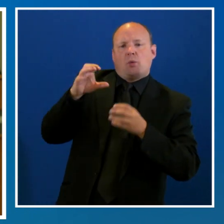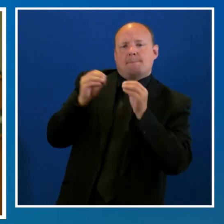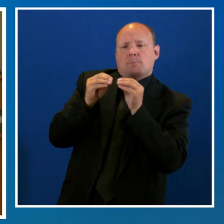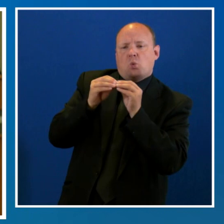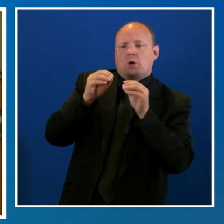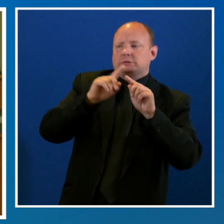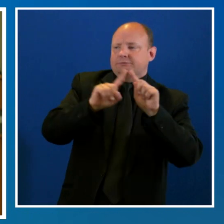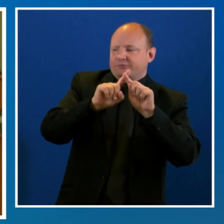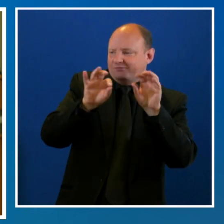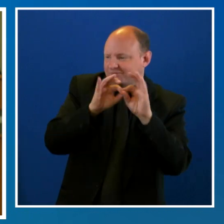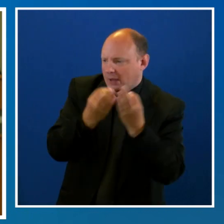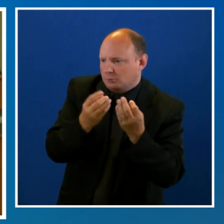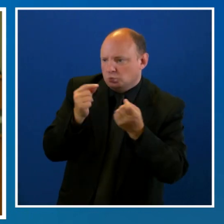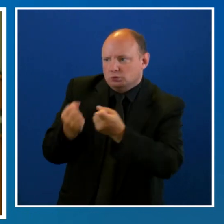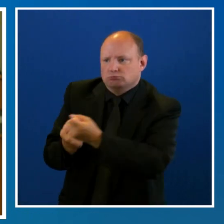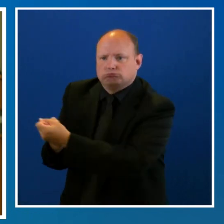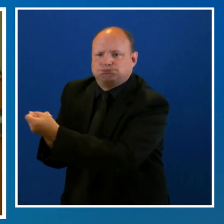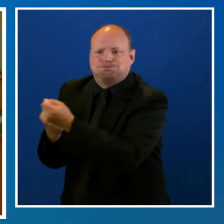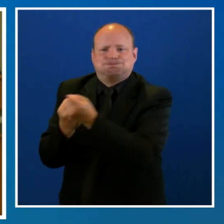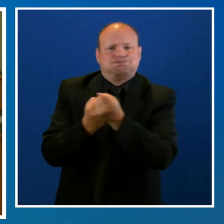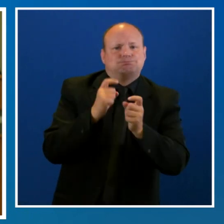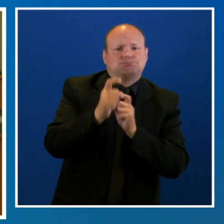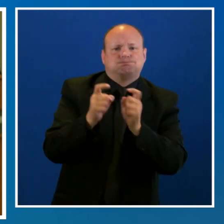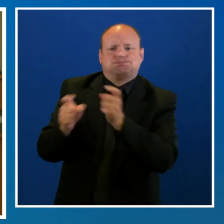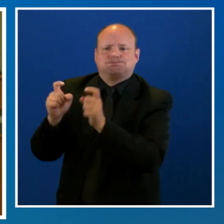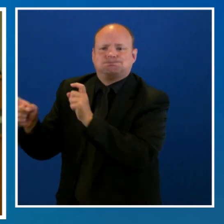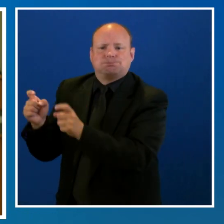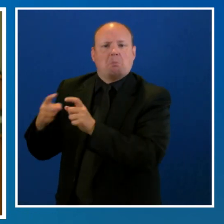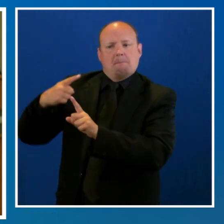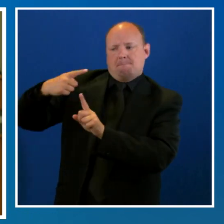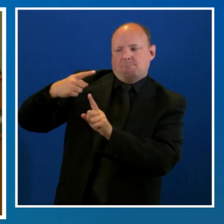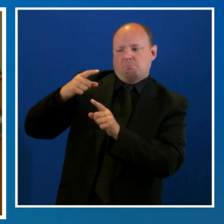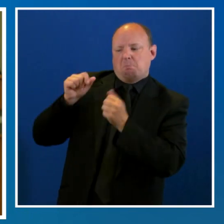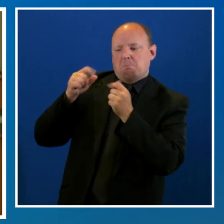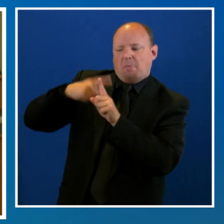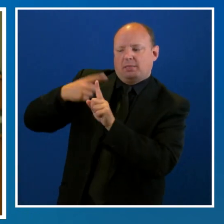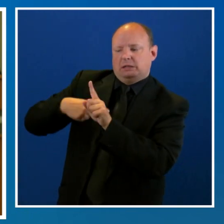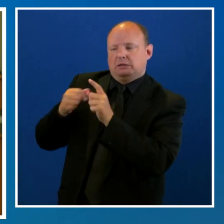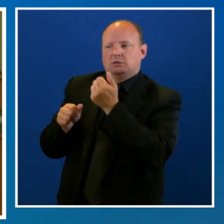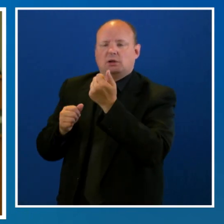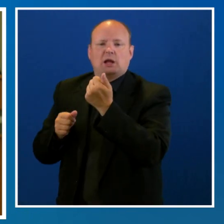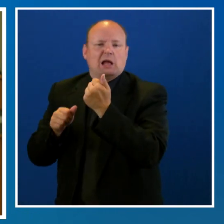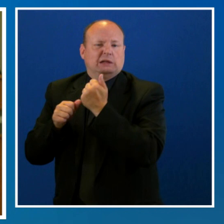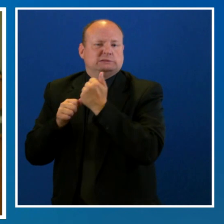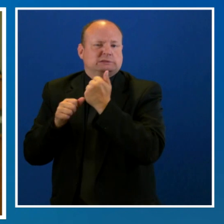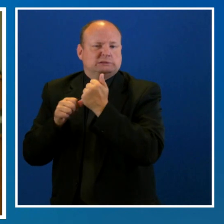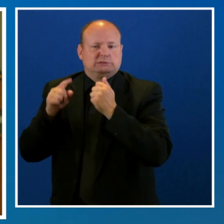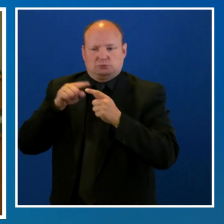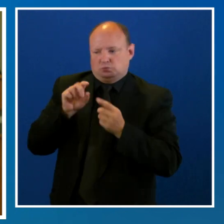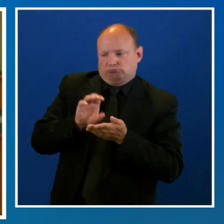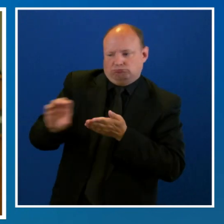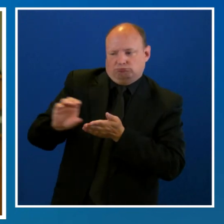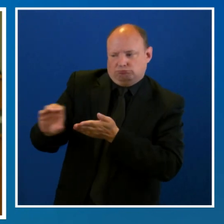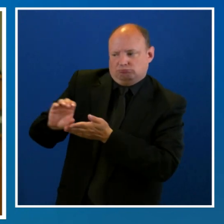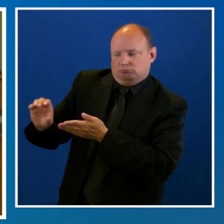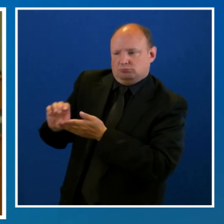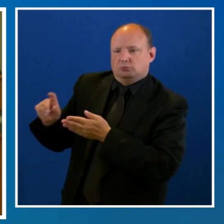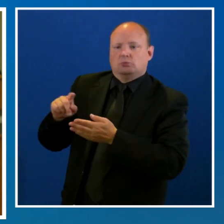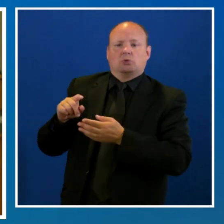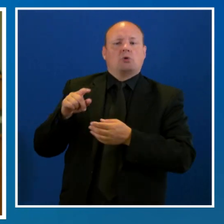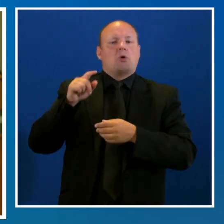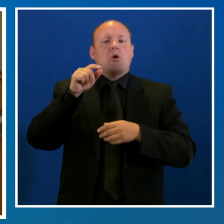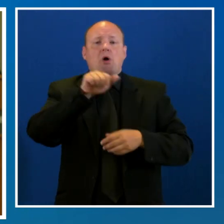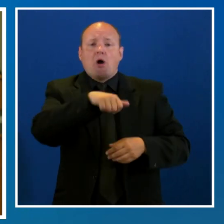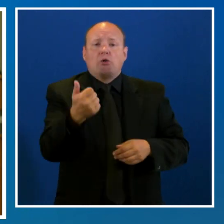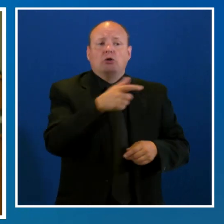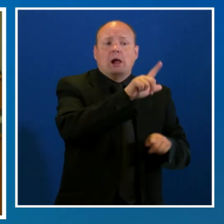rent assistance, including past owed rent. Landlords can now apply to put eligible